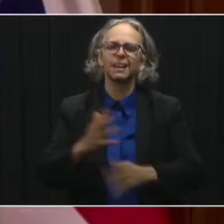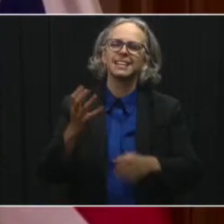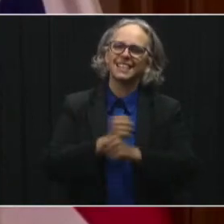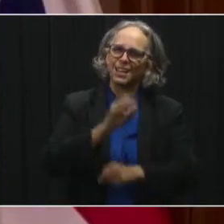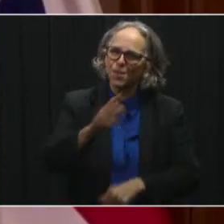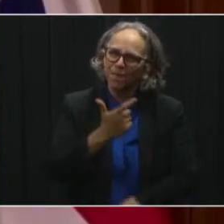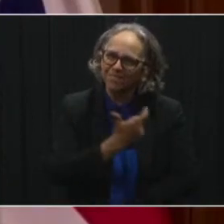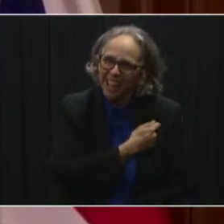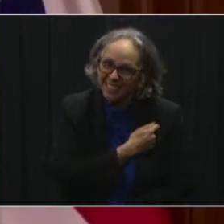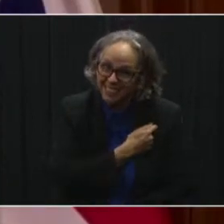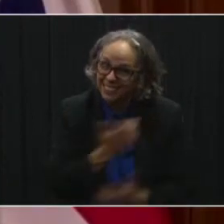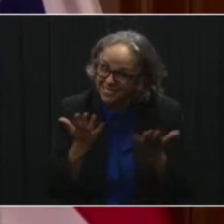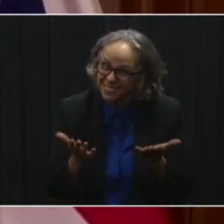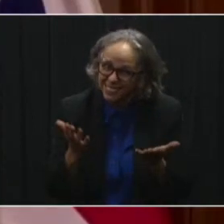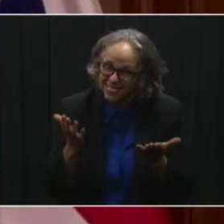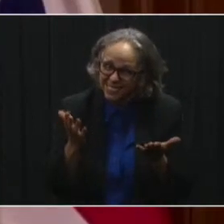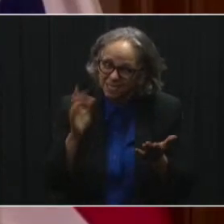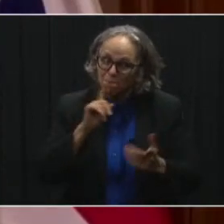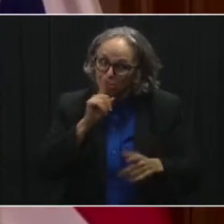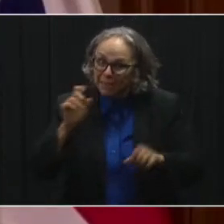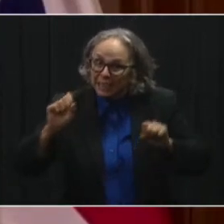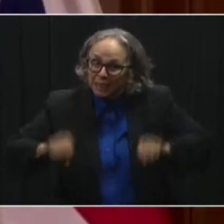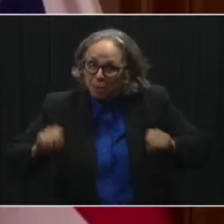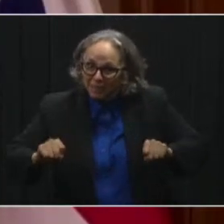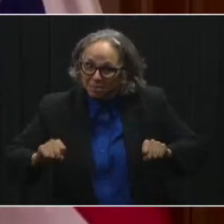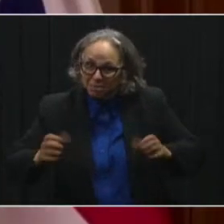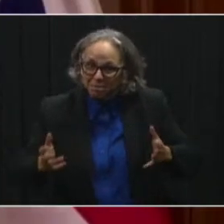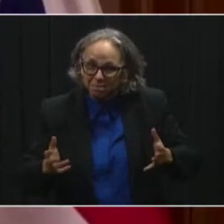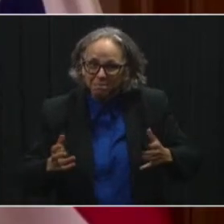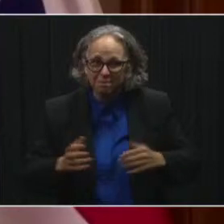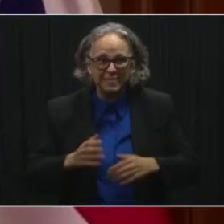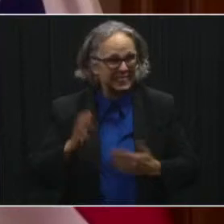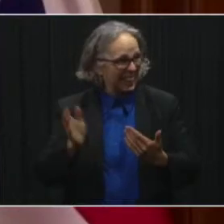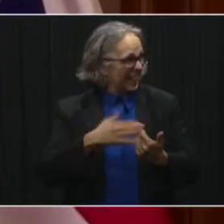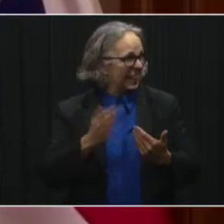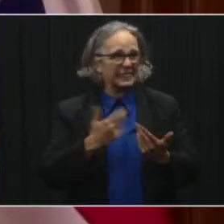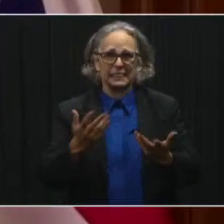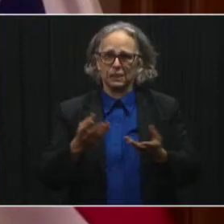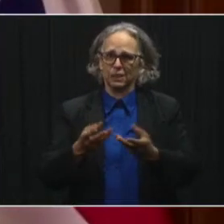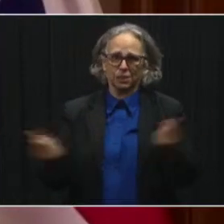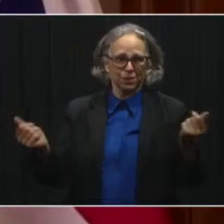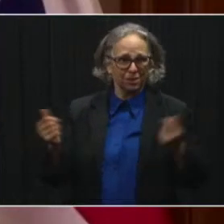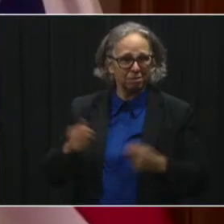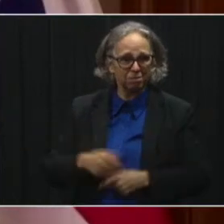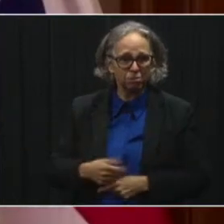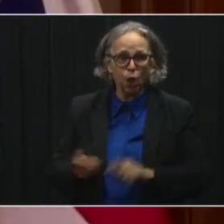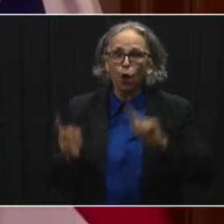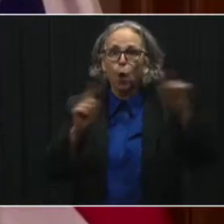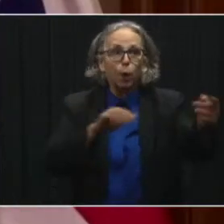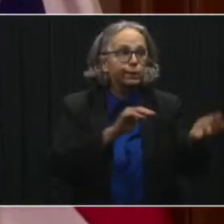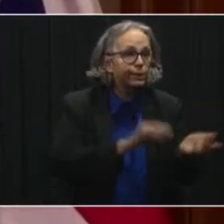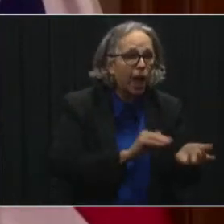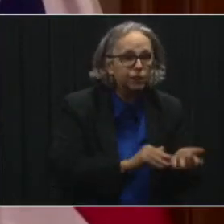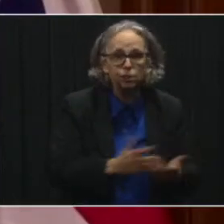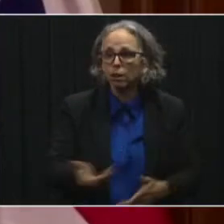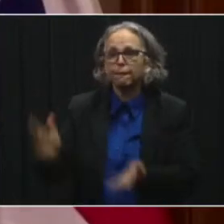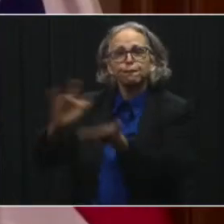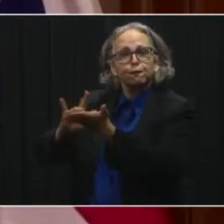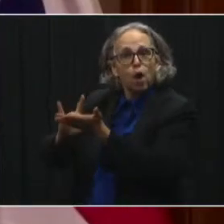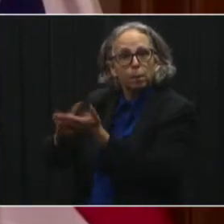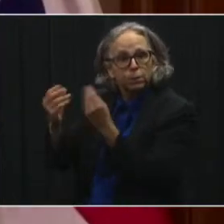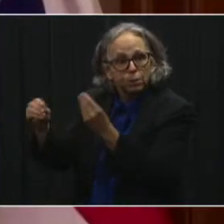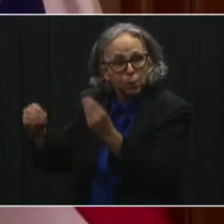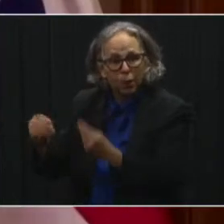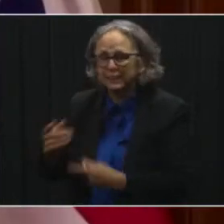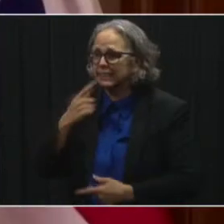it's attainable. It's as easy as going to your provider, going to a pharmacy and saying, I'd like